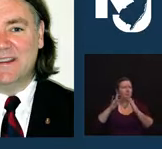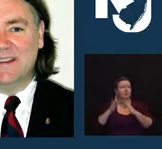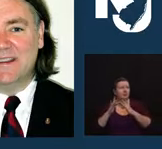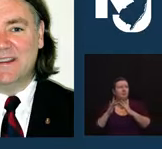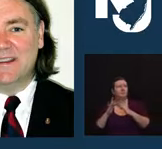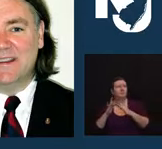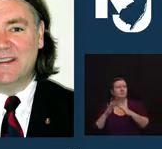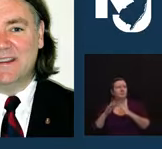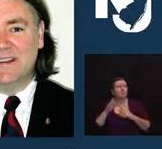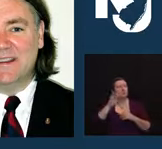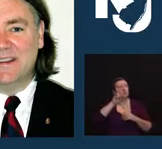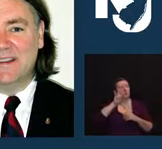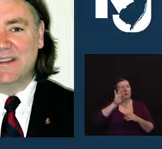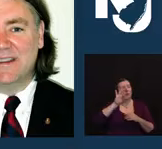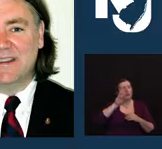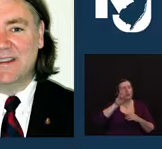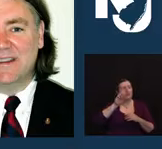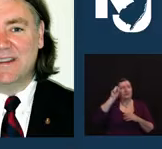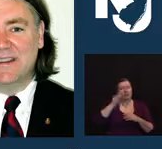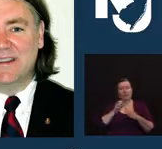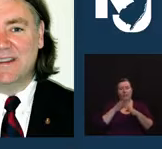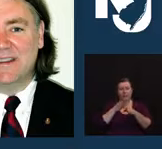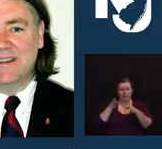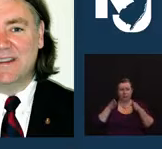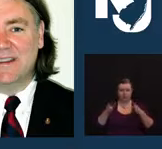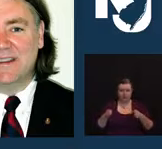at graphicactionnj.com.